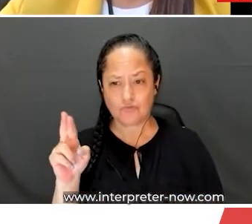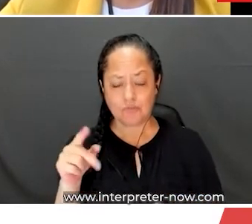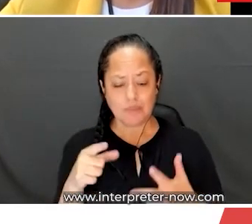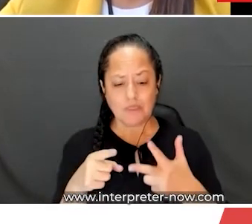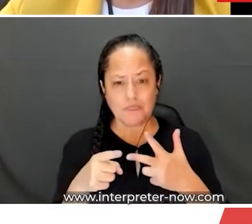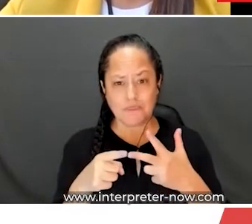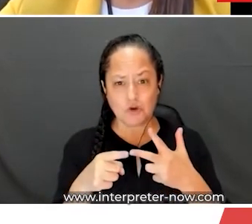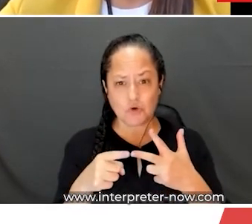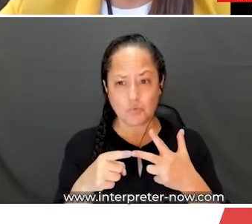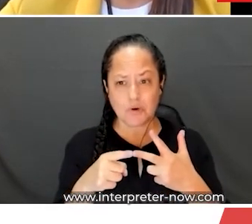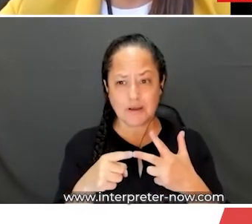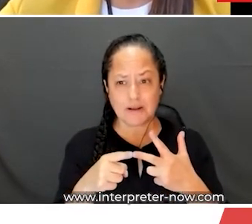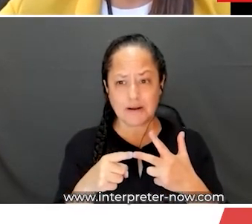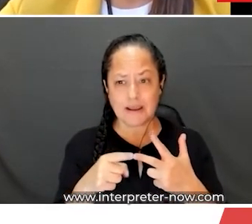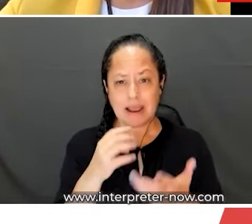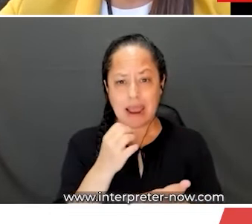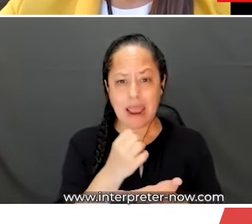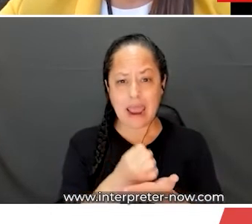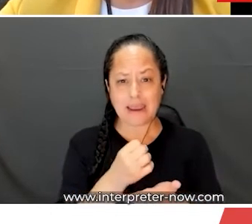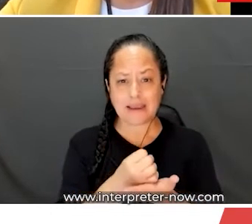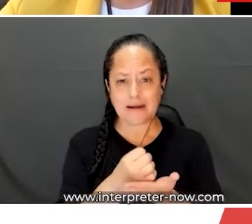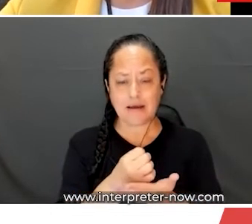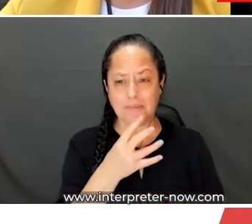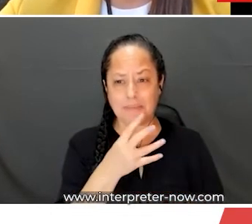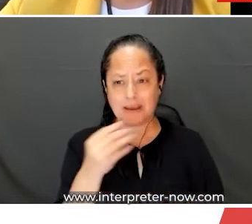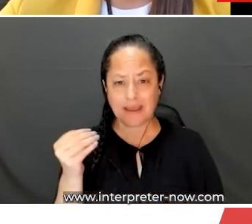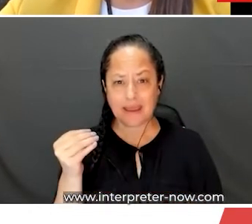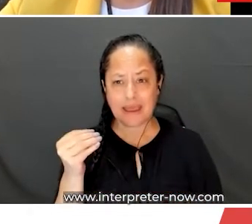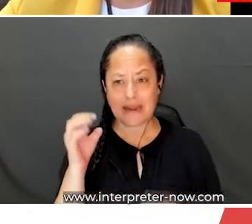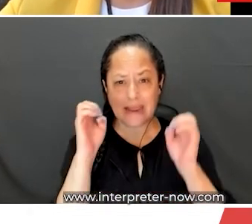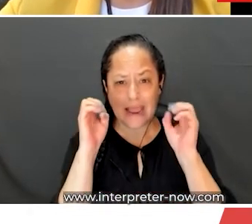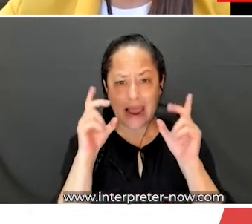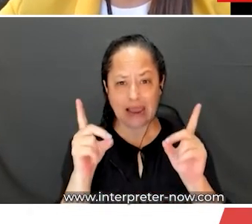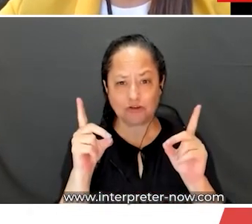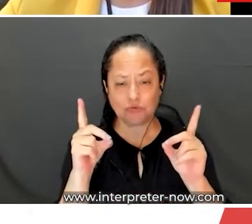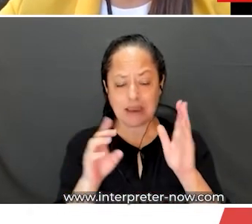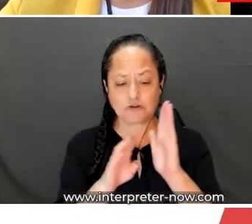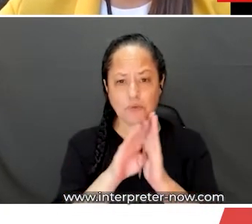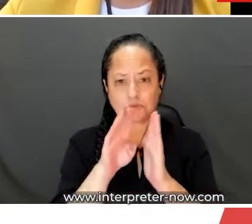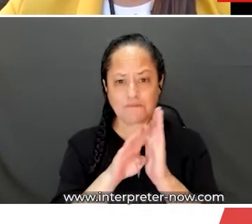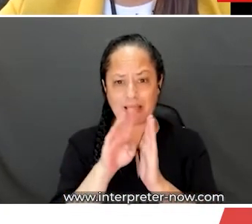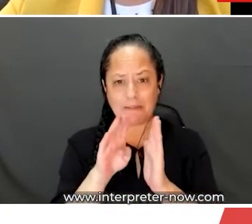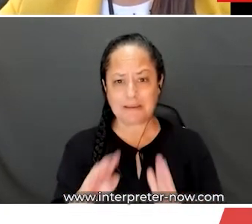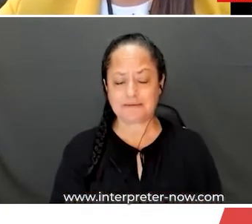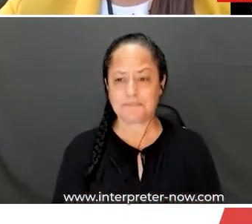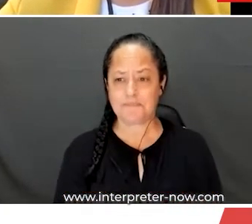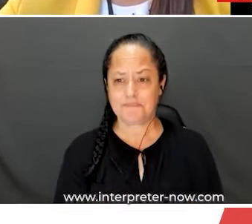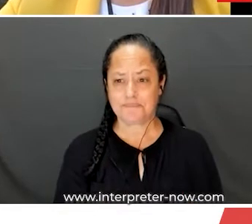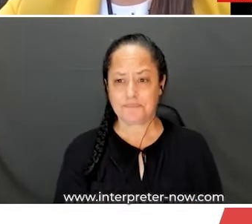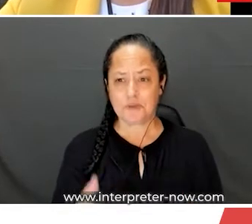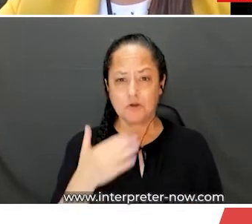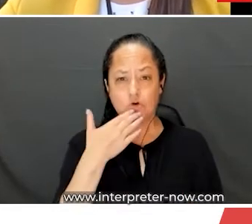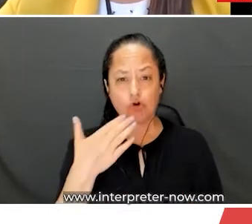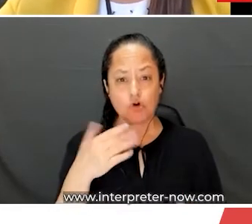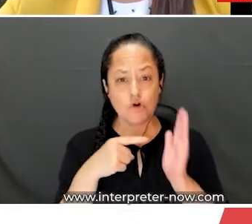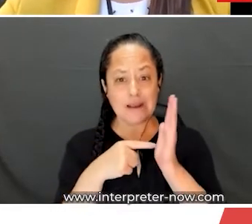of course, is economic and educational development. So a good